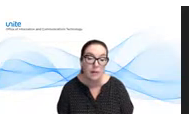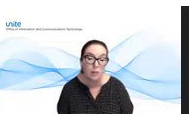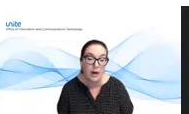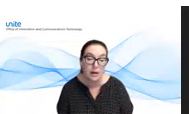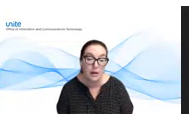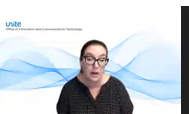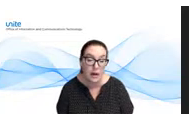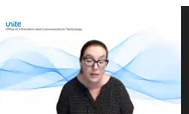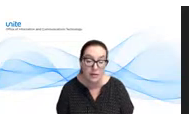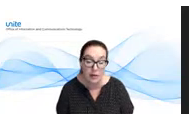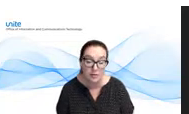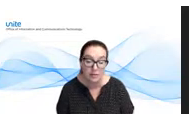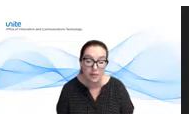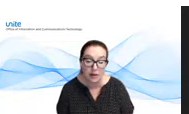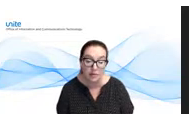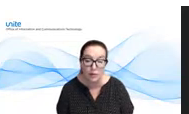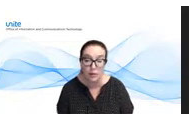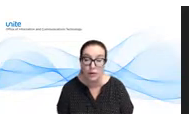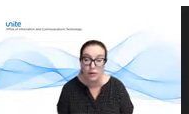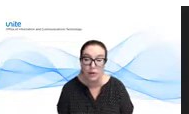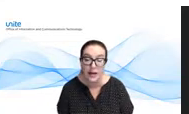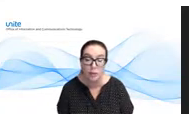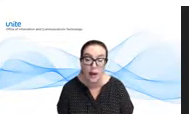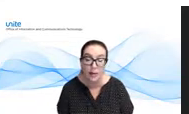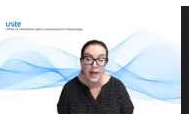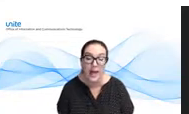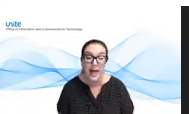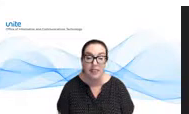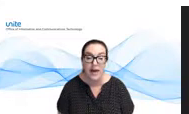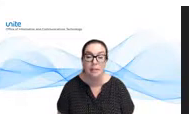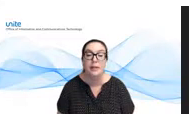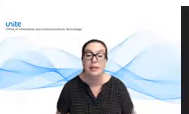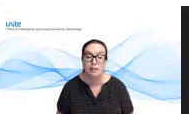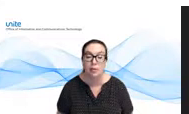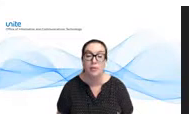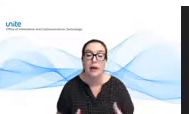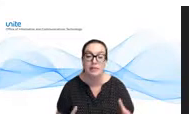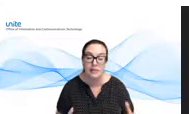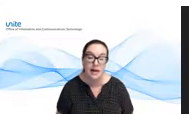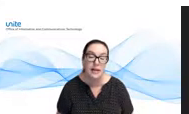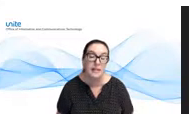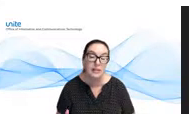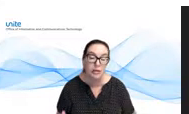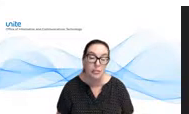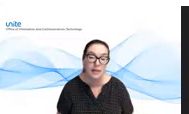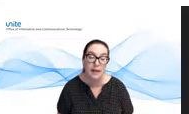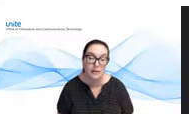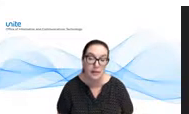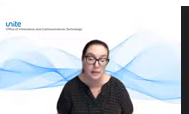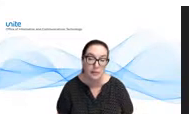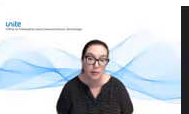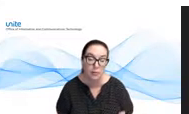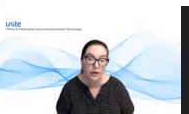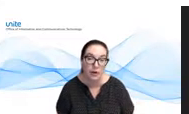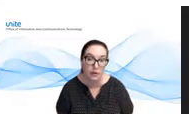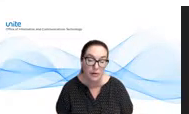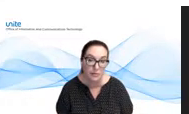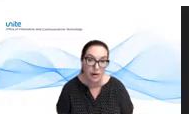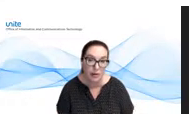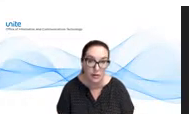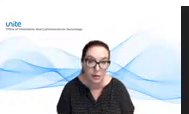building a common web content management platform called Unite Web. And that platform, we have designed it to be